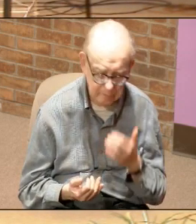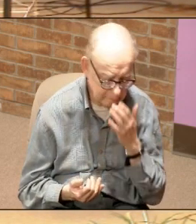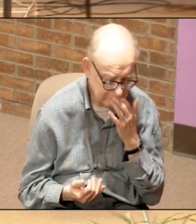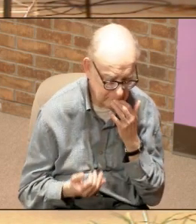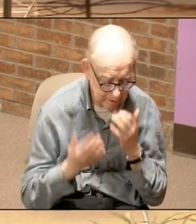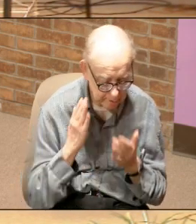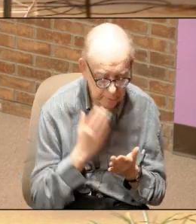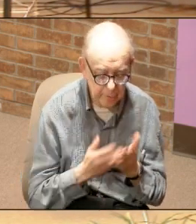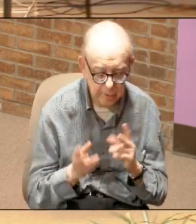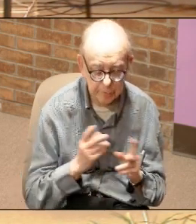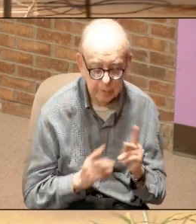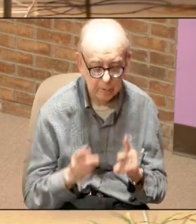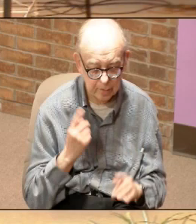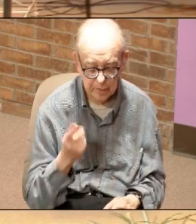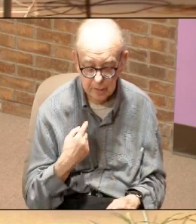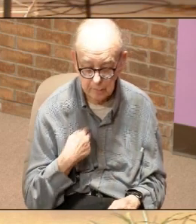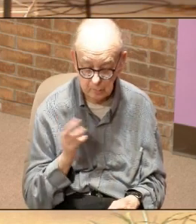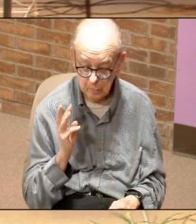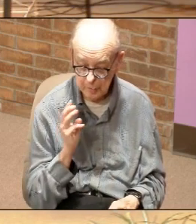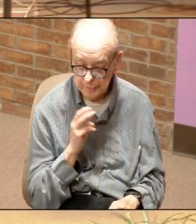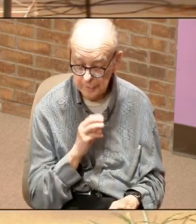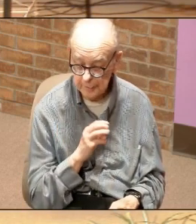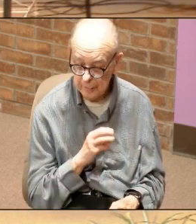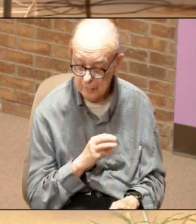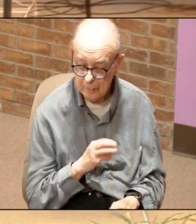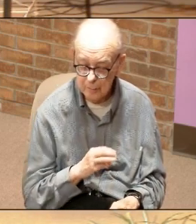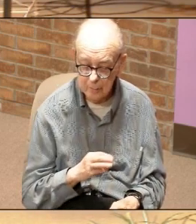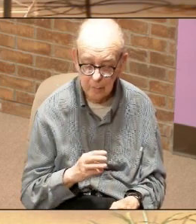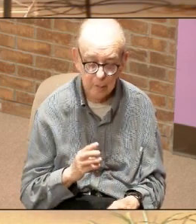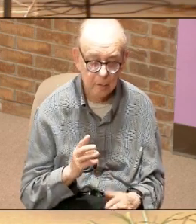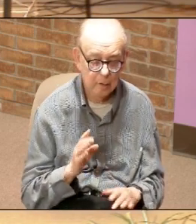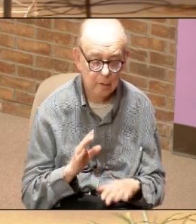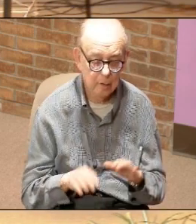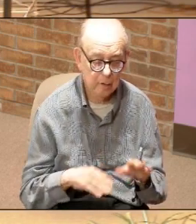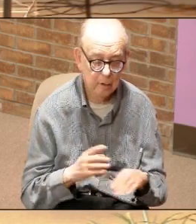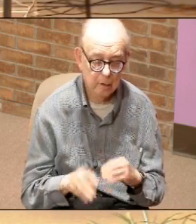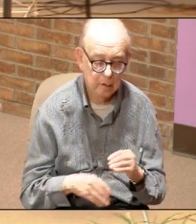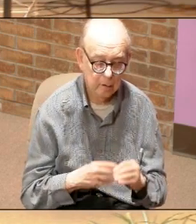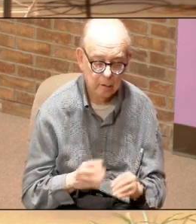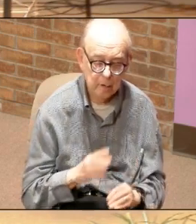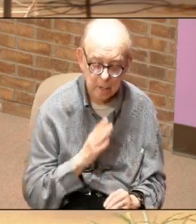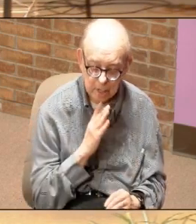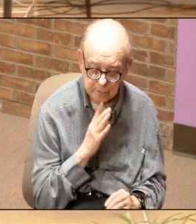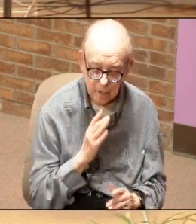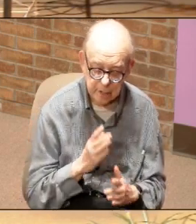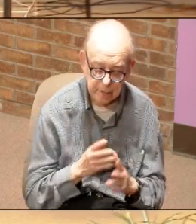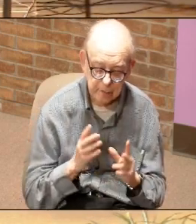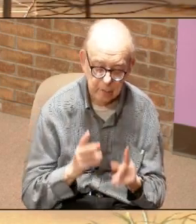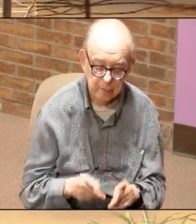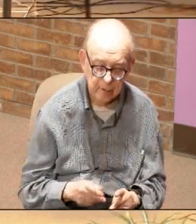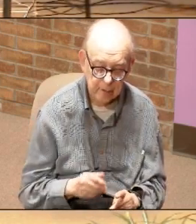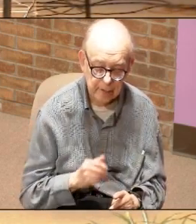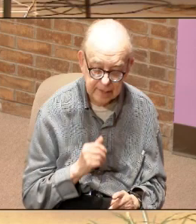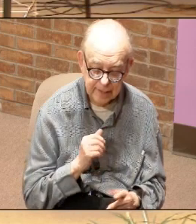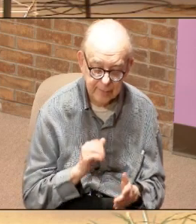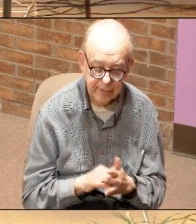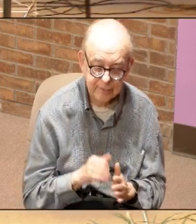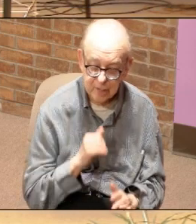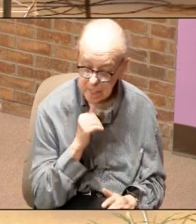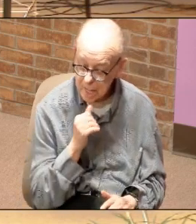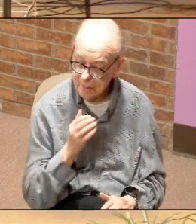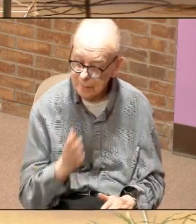I know some people's going to think you're weird, walking around talking to someone that's not